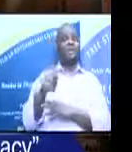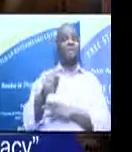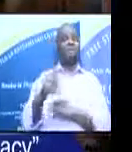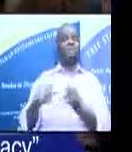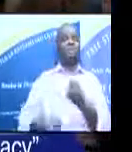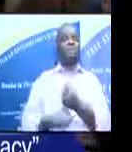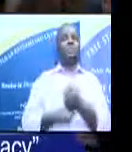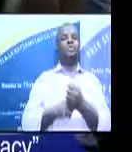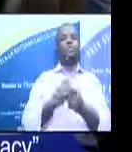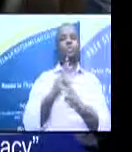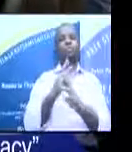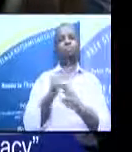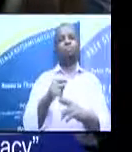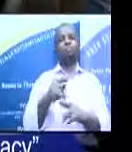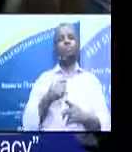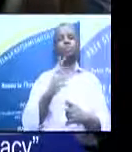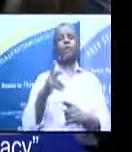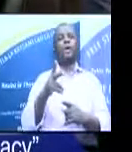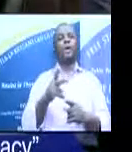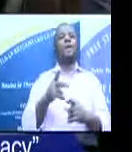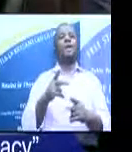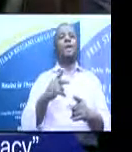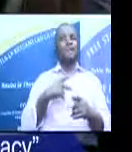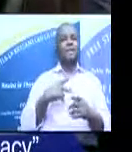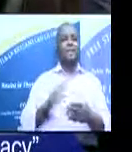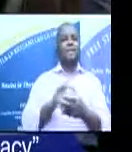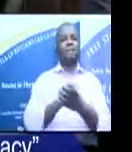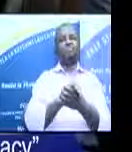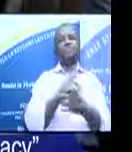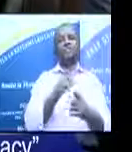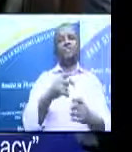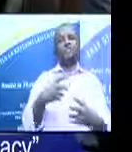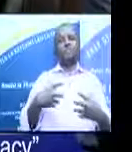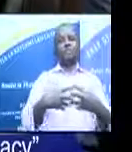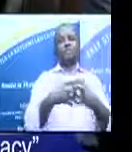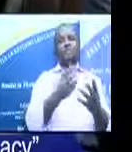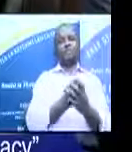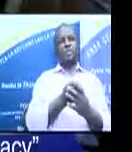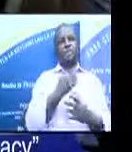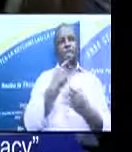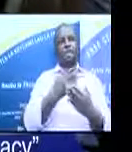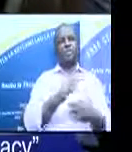fulfills its promises and more. I thank you.